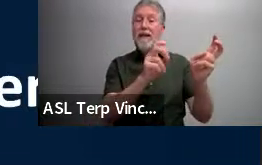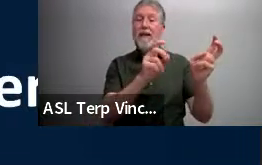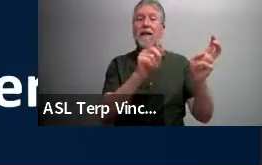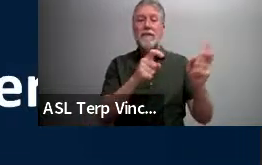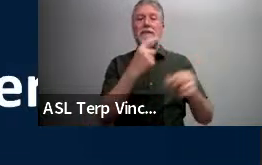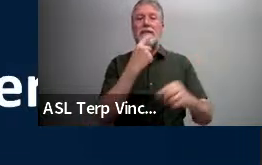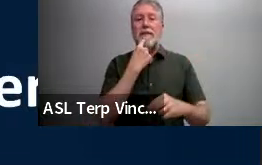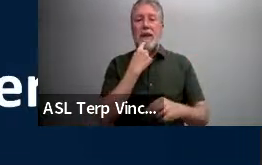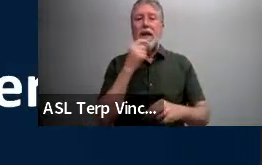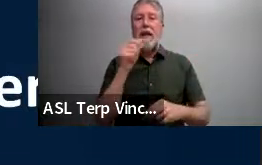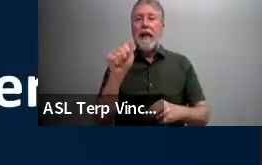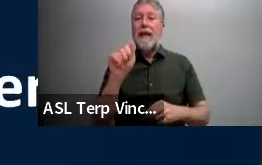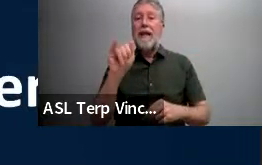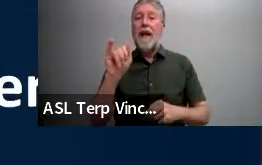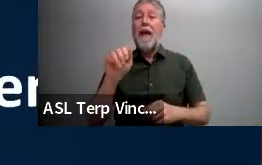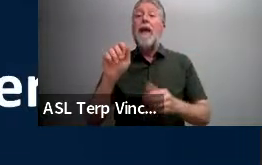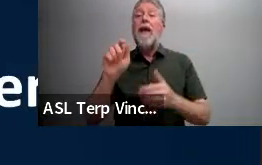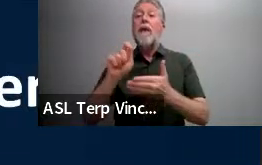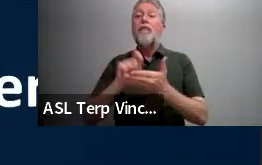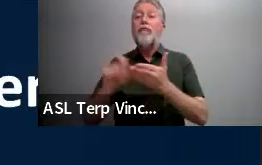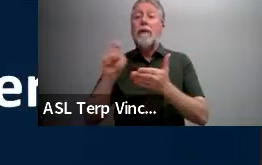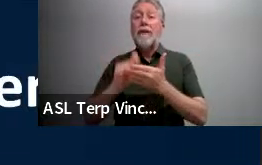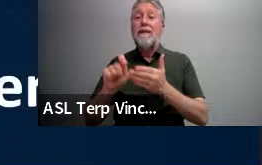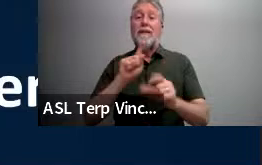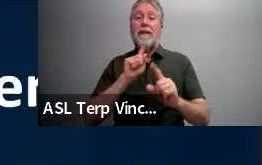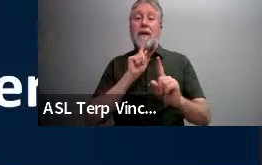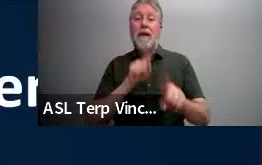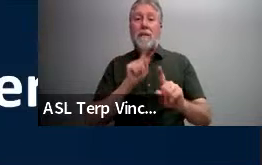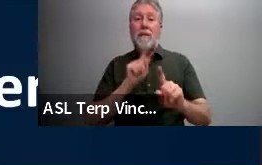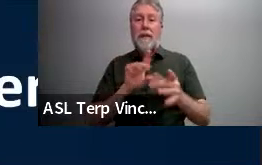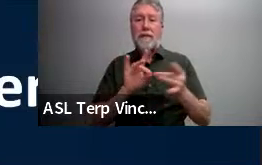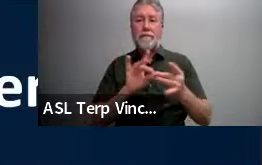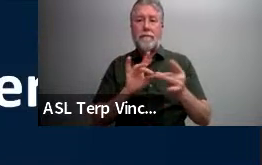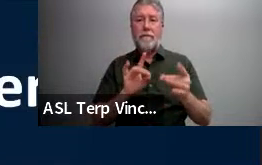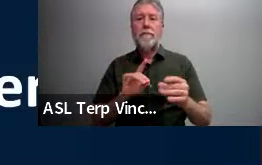written comment, and send it to